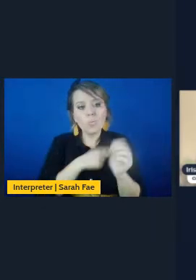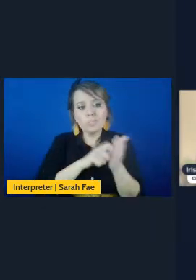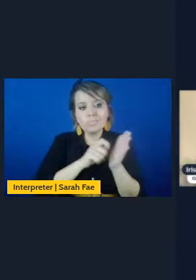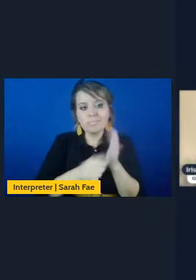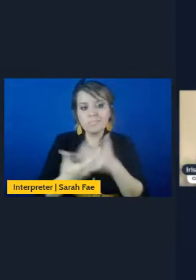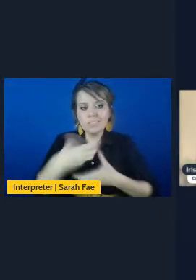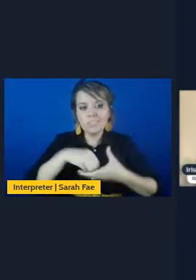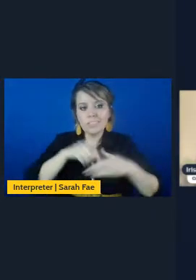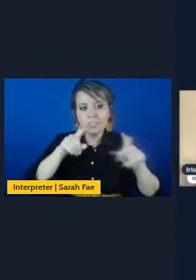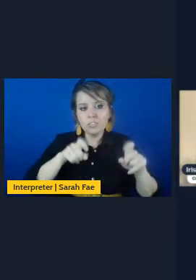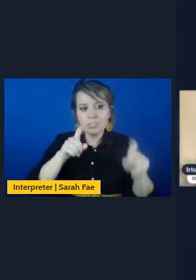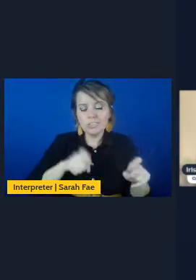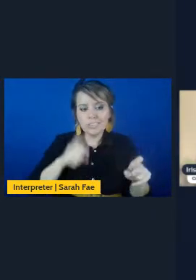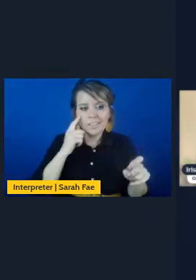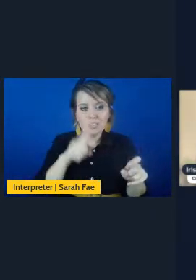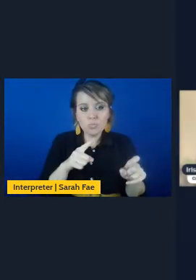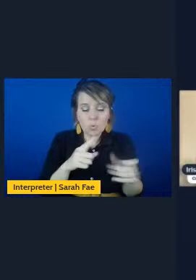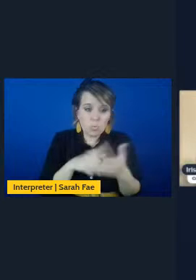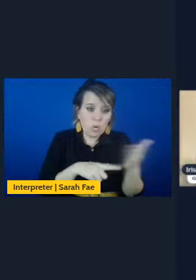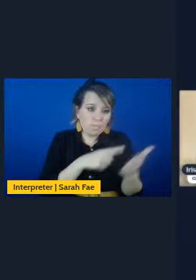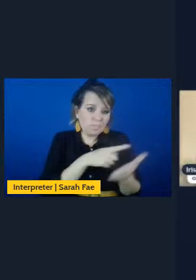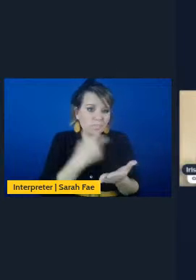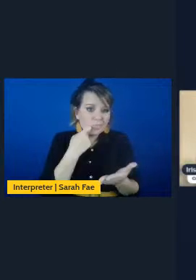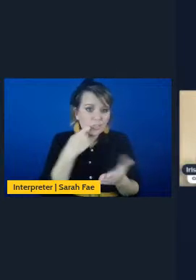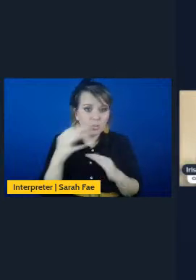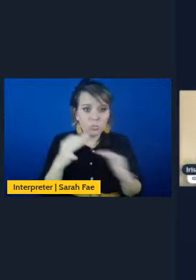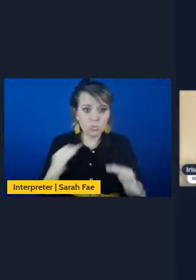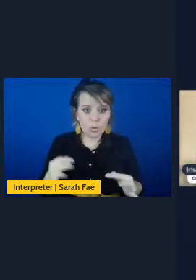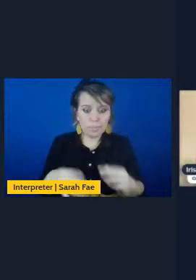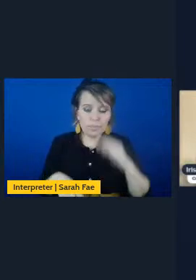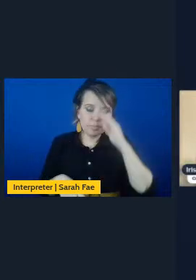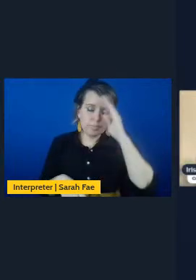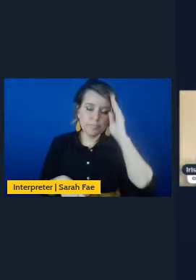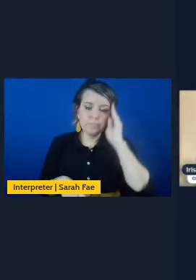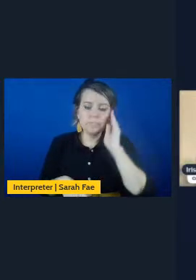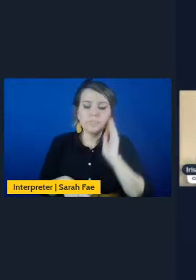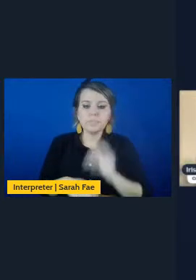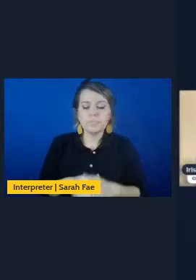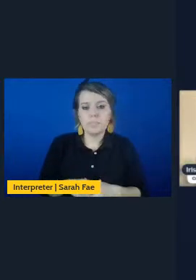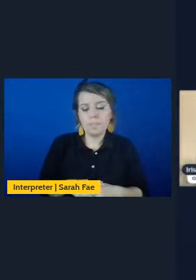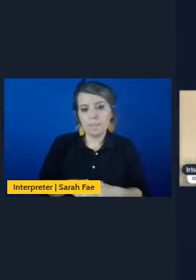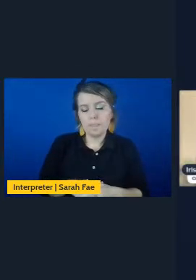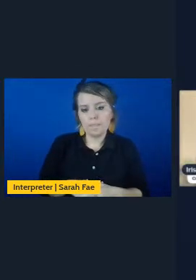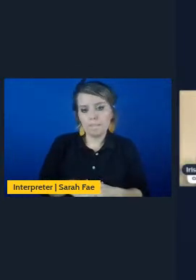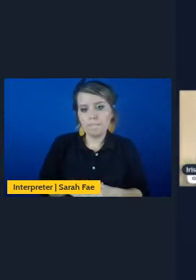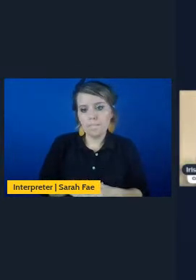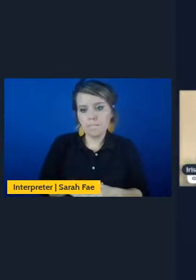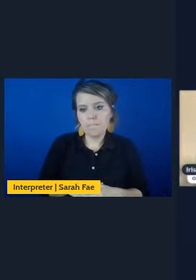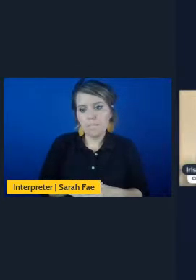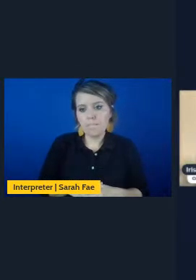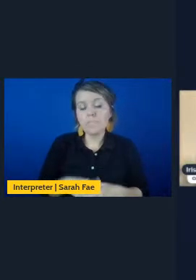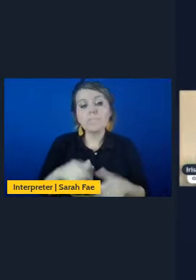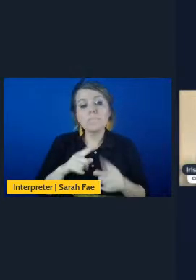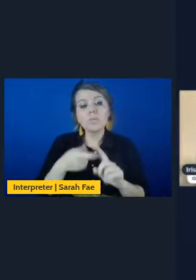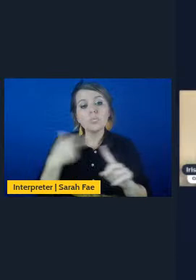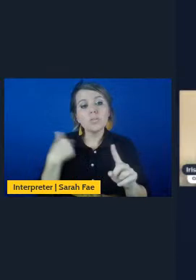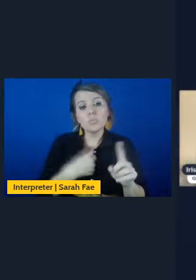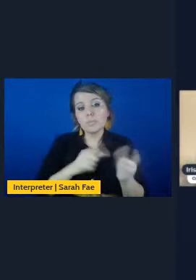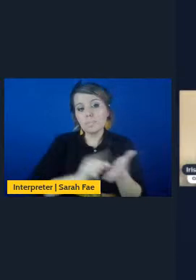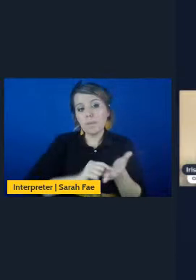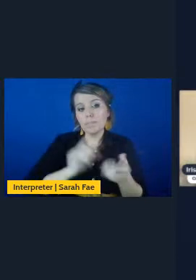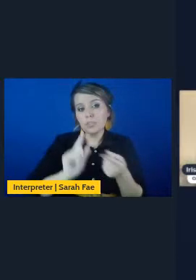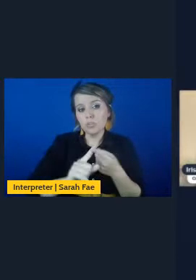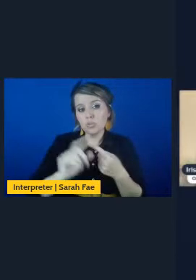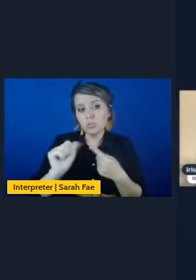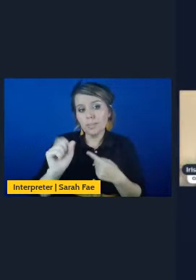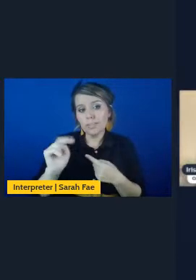for what Svenja just described. So automating the test as we publish a message to SNS and ensuring that this message